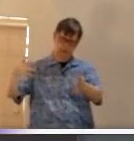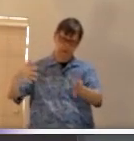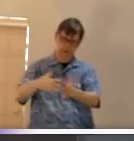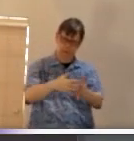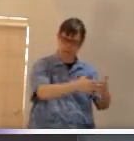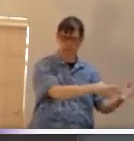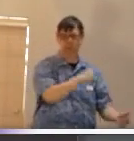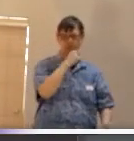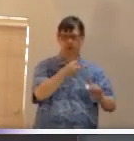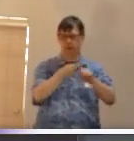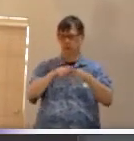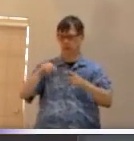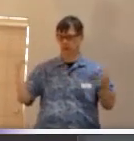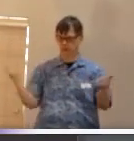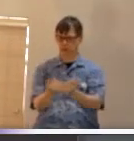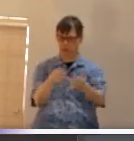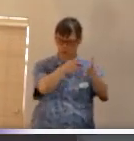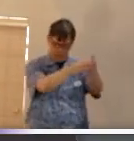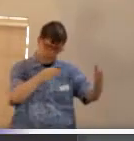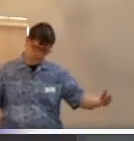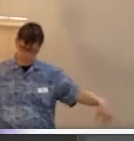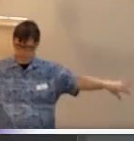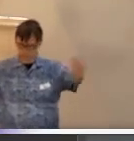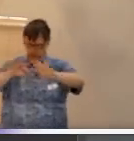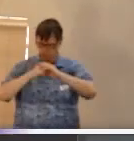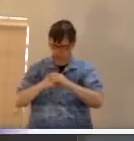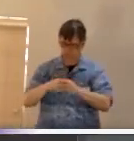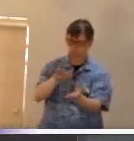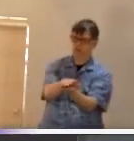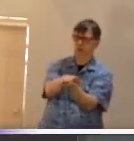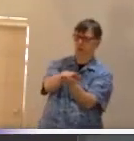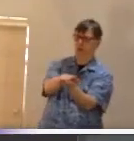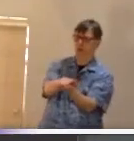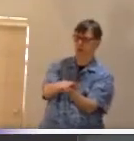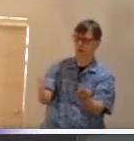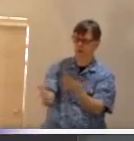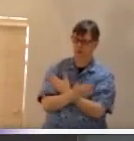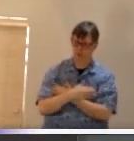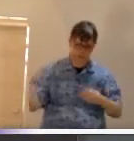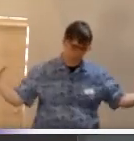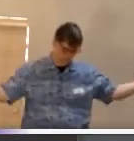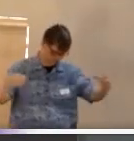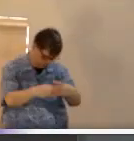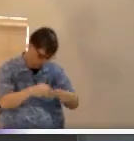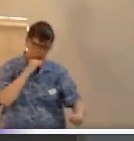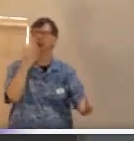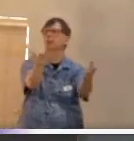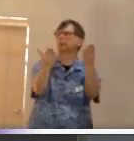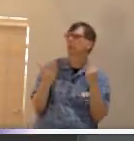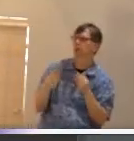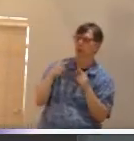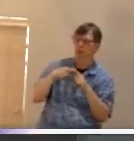momentum. And this is where the law of attraction meets our teaching. The law of attraction is always bringing to